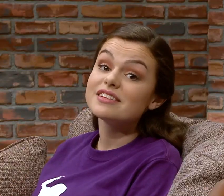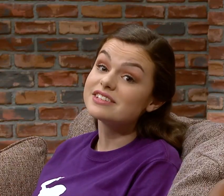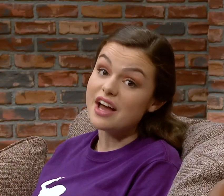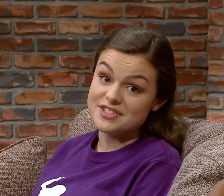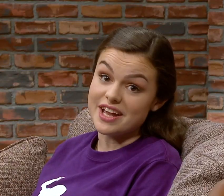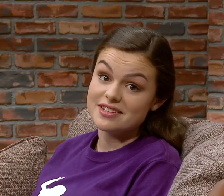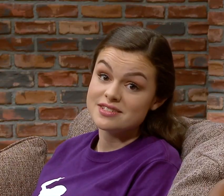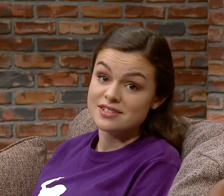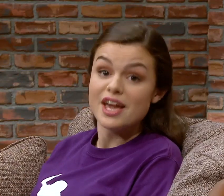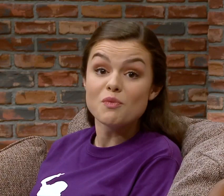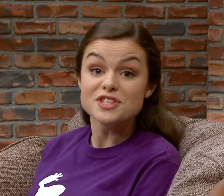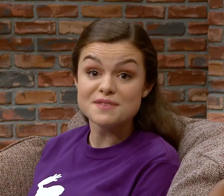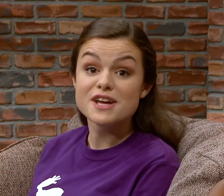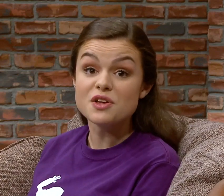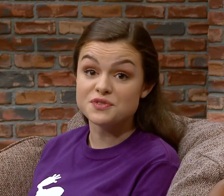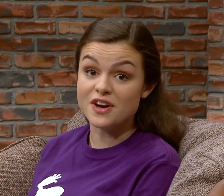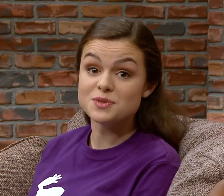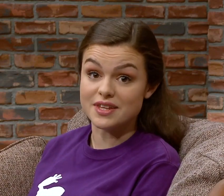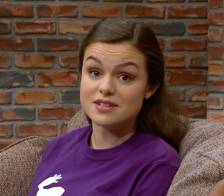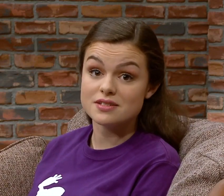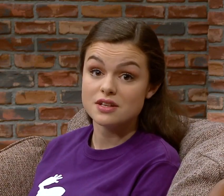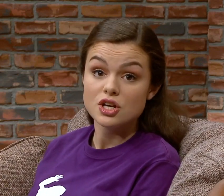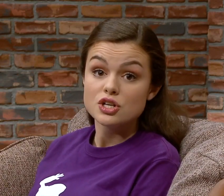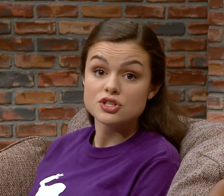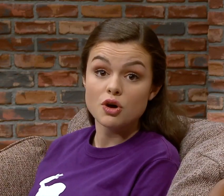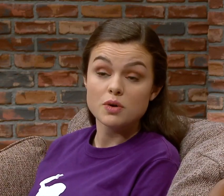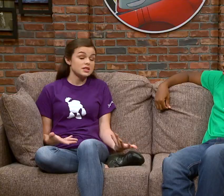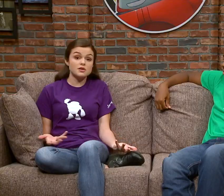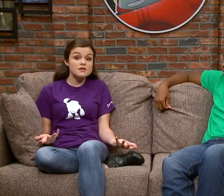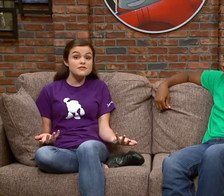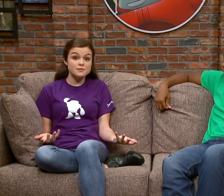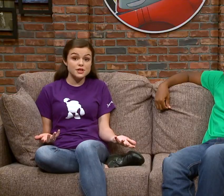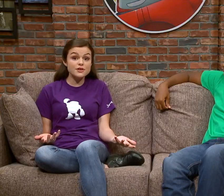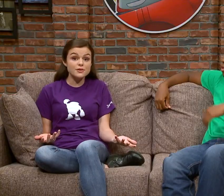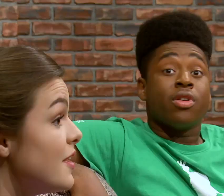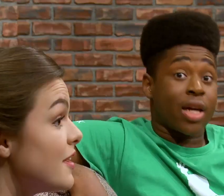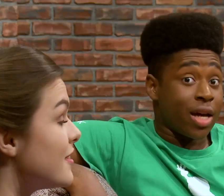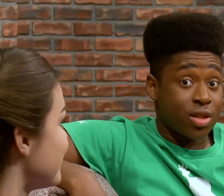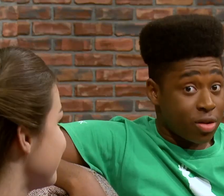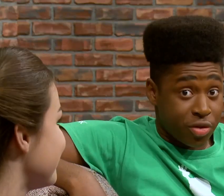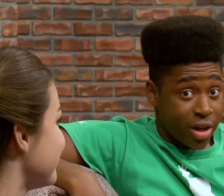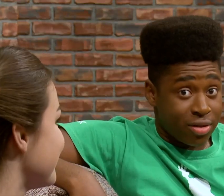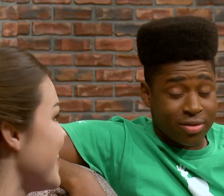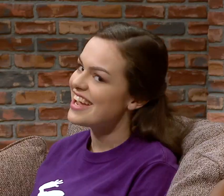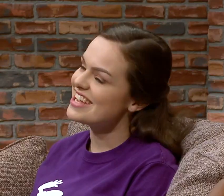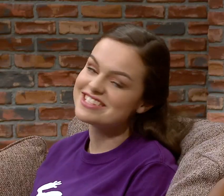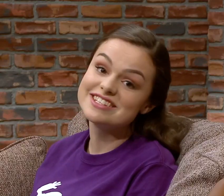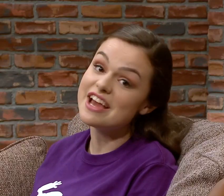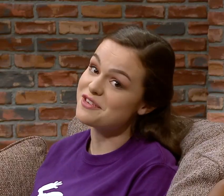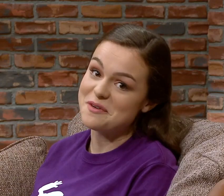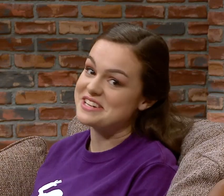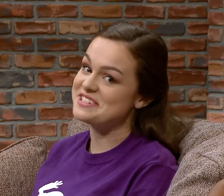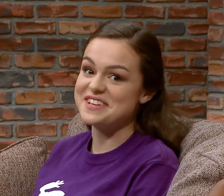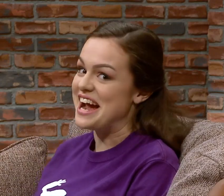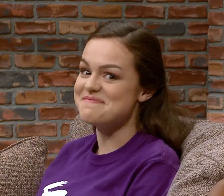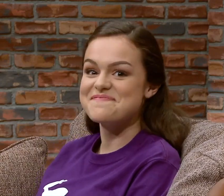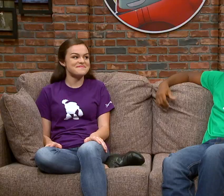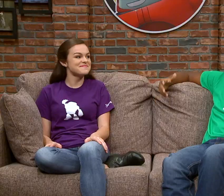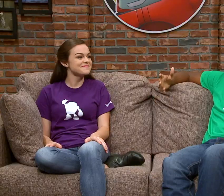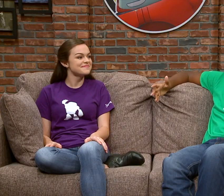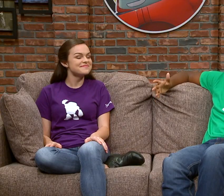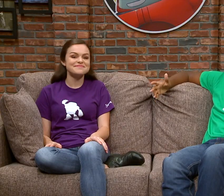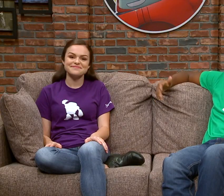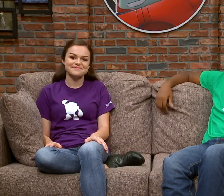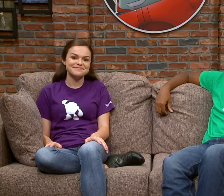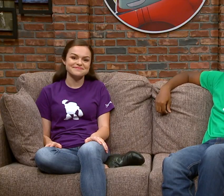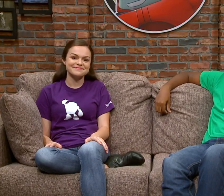God loves us and wants to be close friends with us. So hearing from you, God's close friend, is never a waste of time.